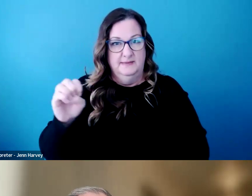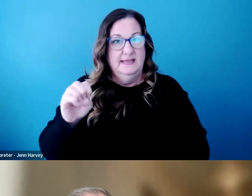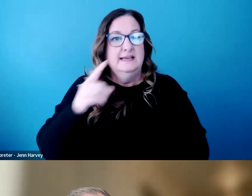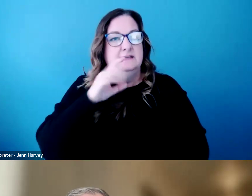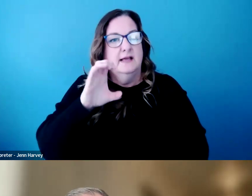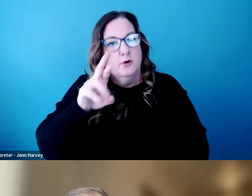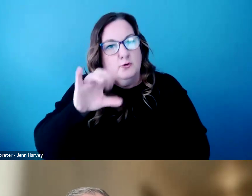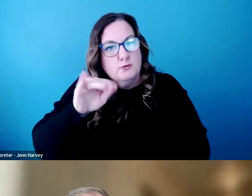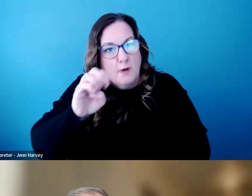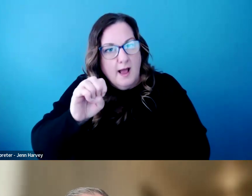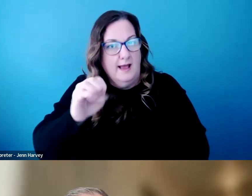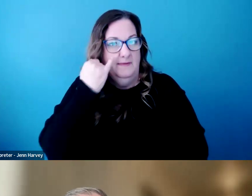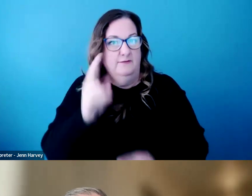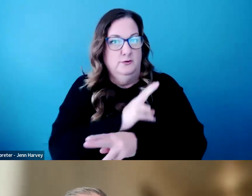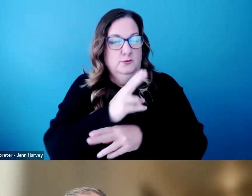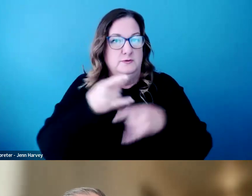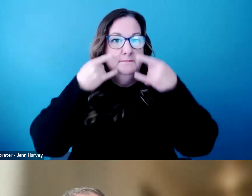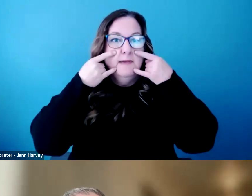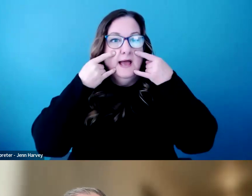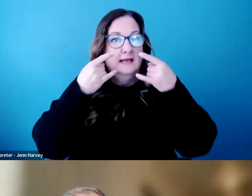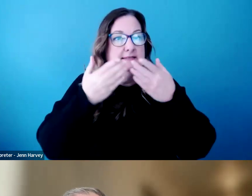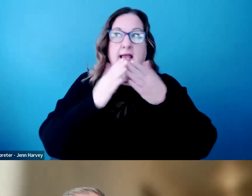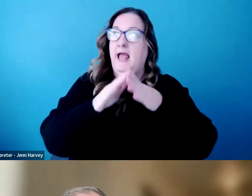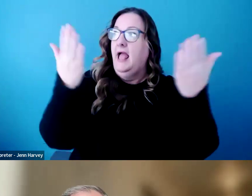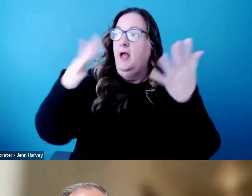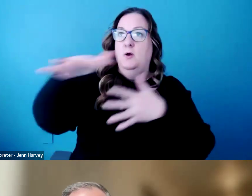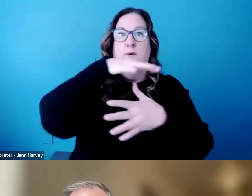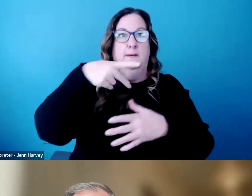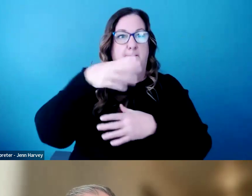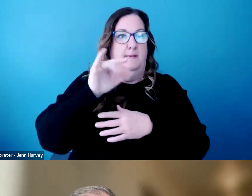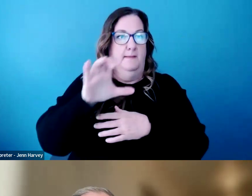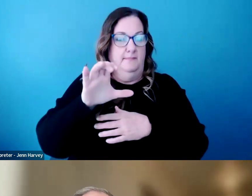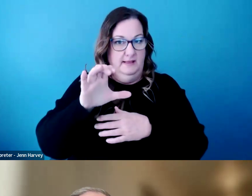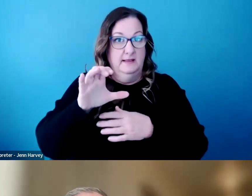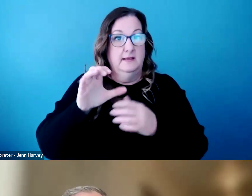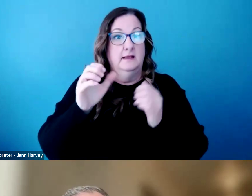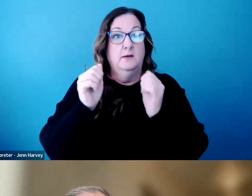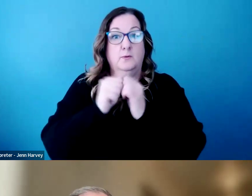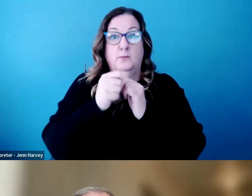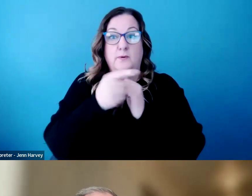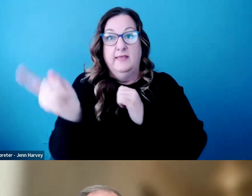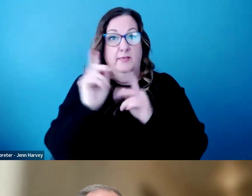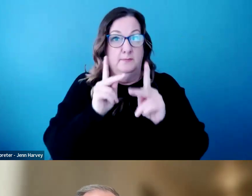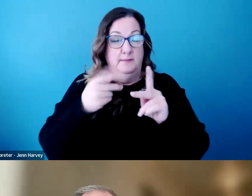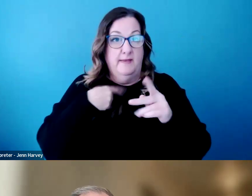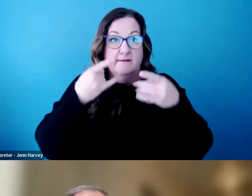a mask if you are in a public space and with others who are masking.